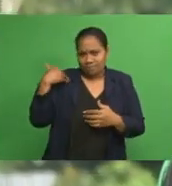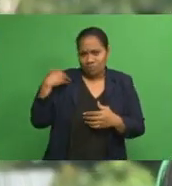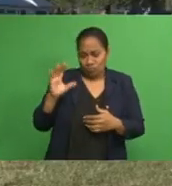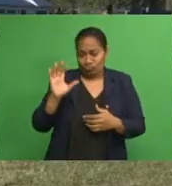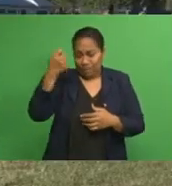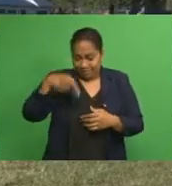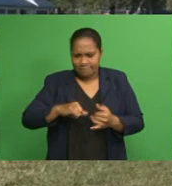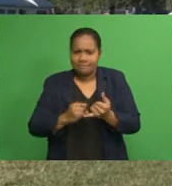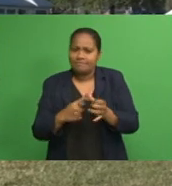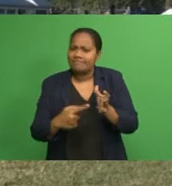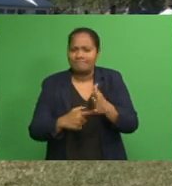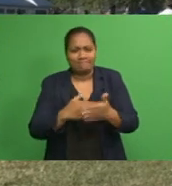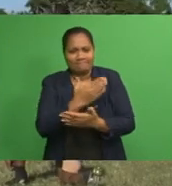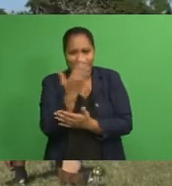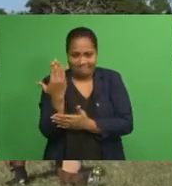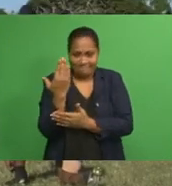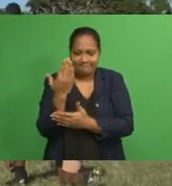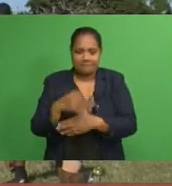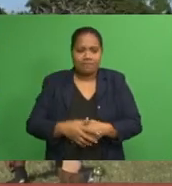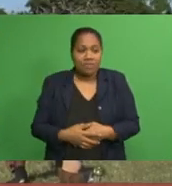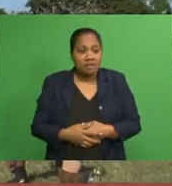lay the platform for them.